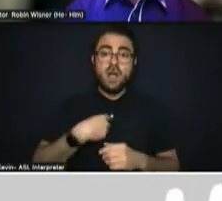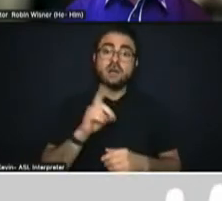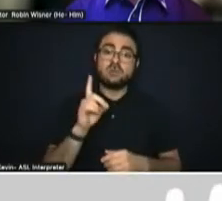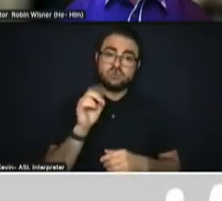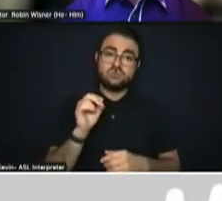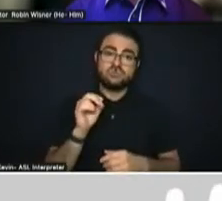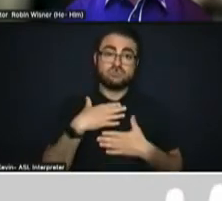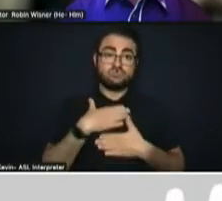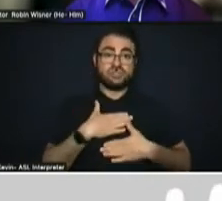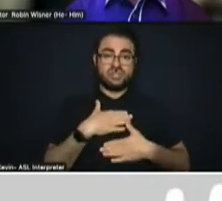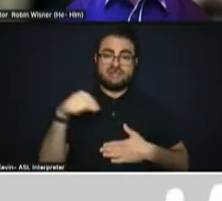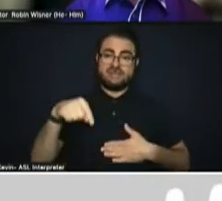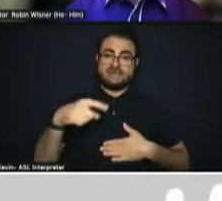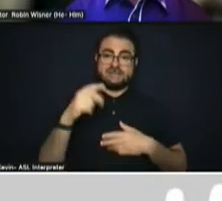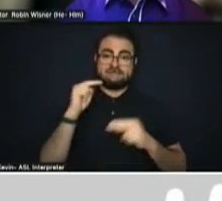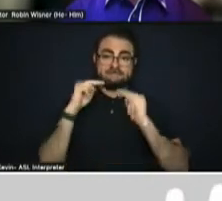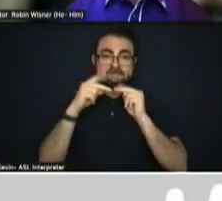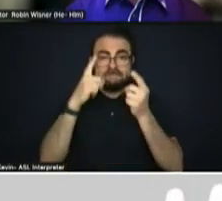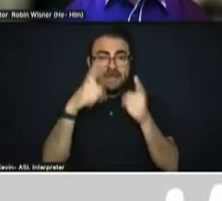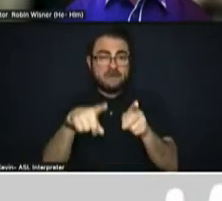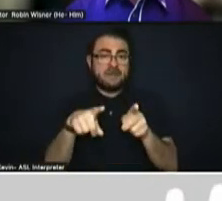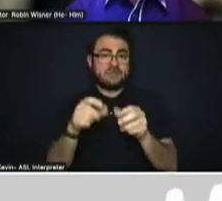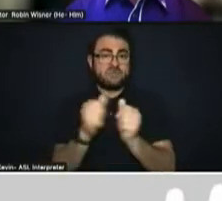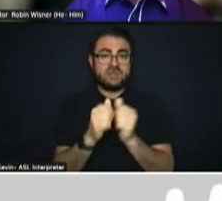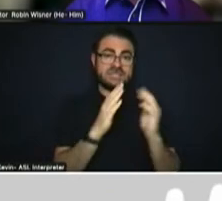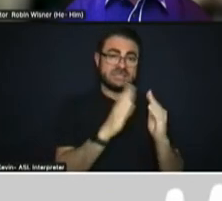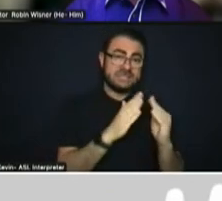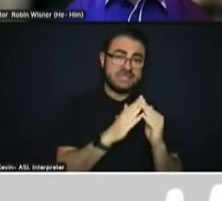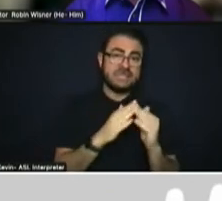compromise was made by the city and the union. At the